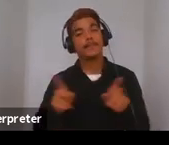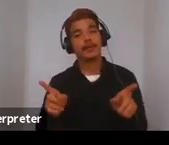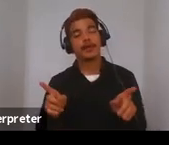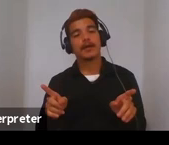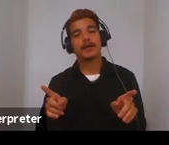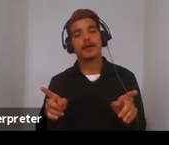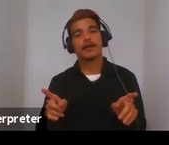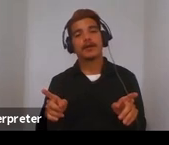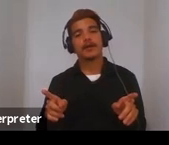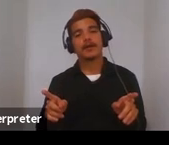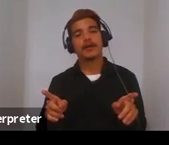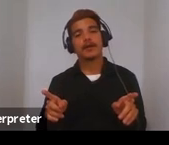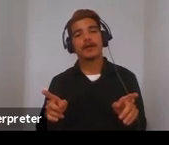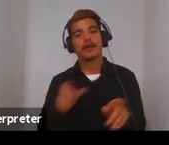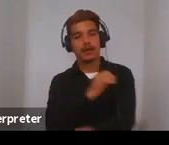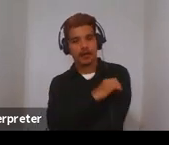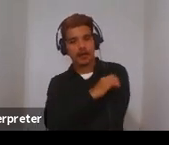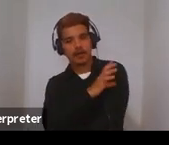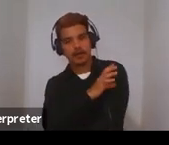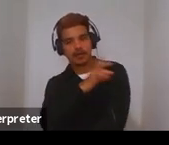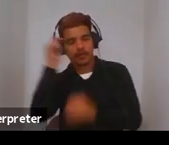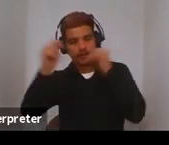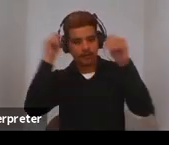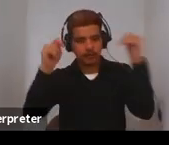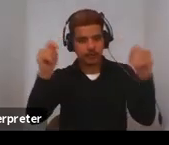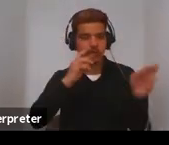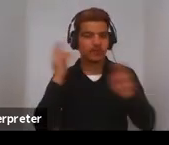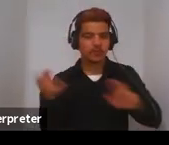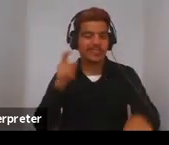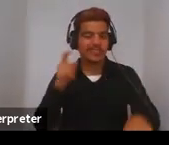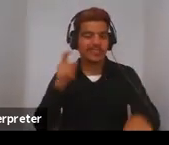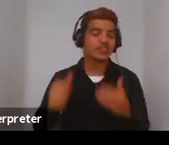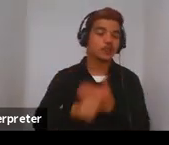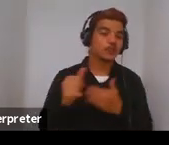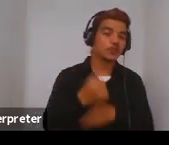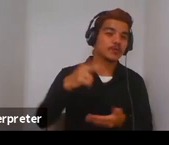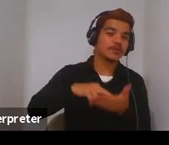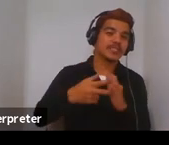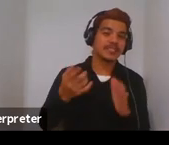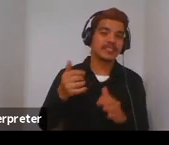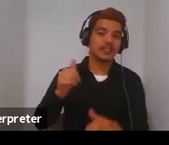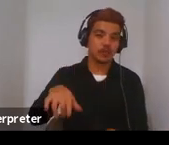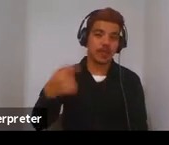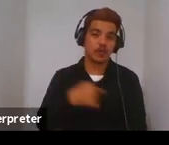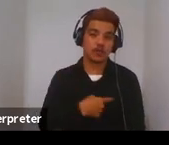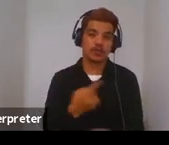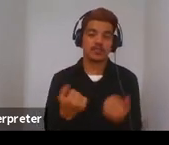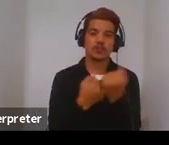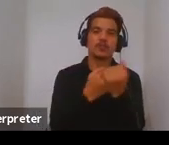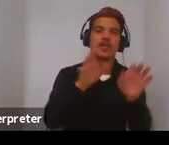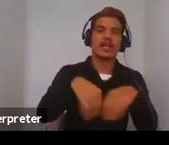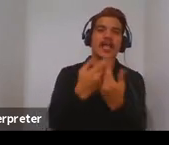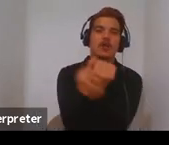But an empowerment theory around responding to sexual violence means that we support how a survivor wants